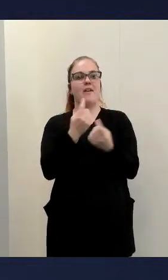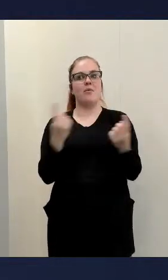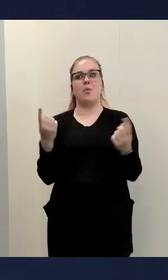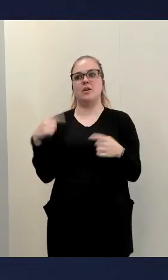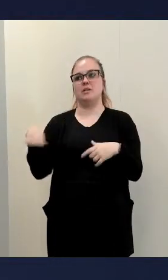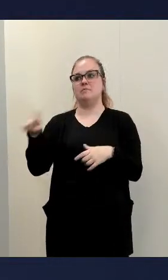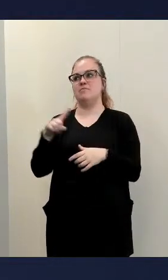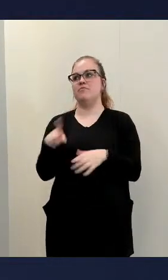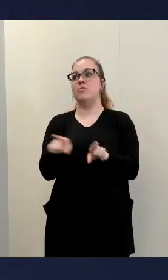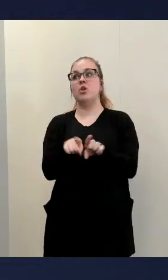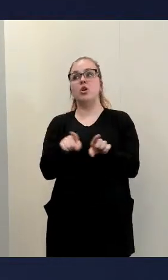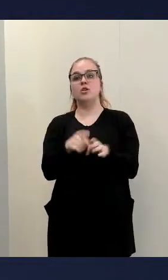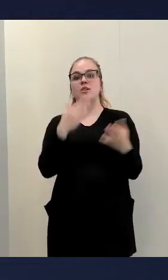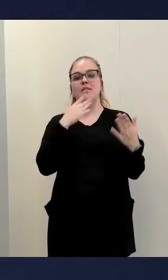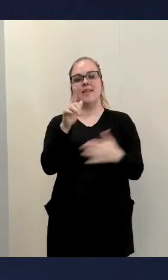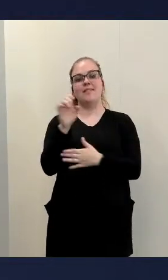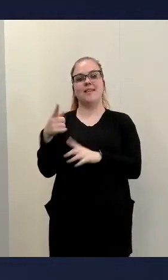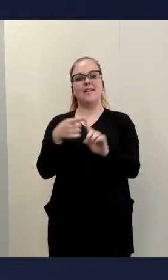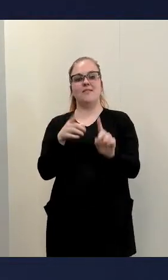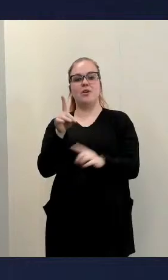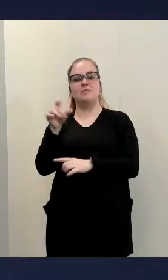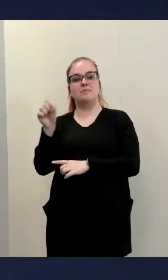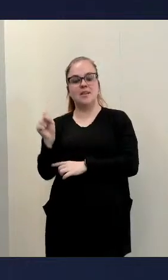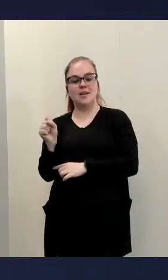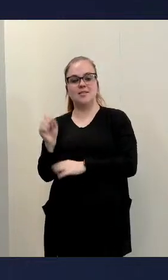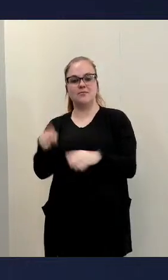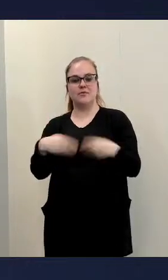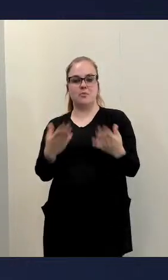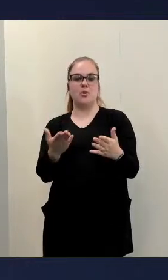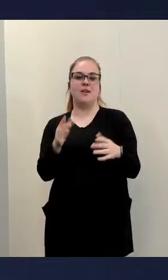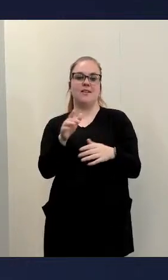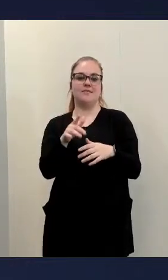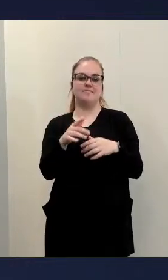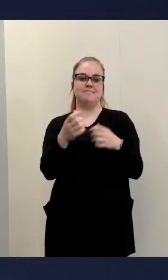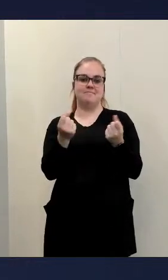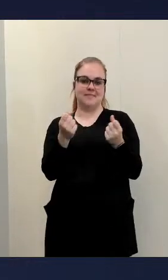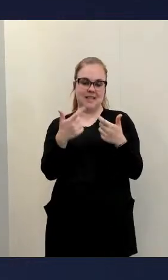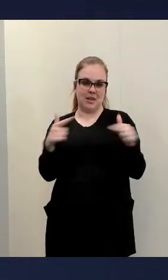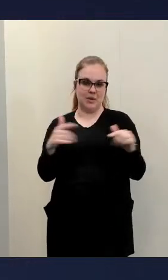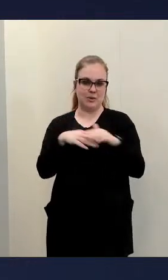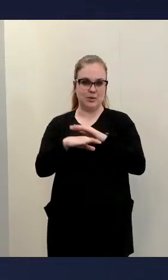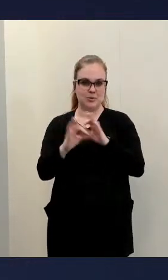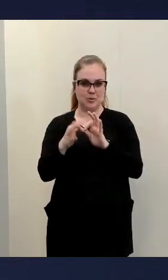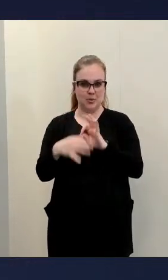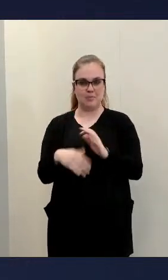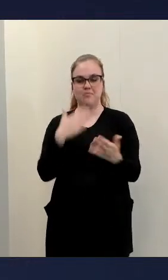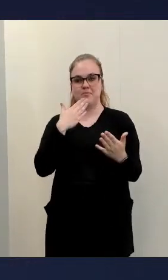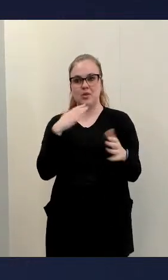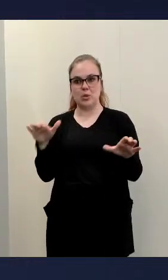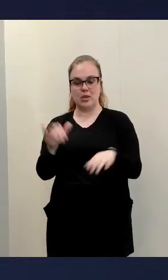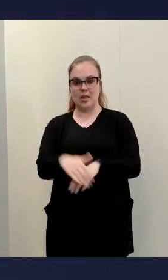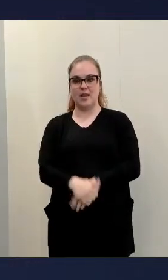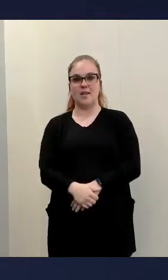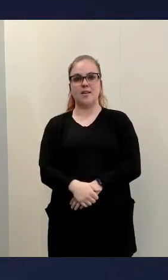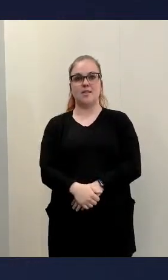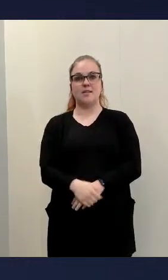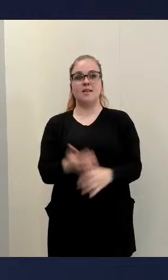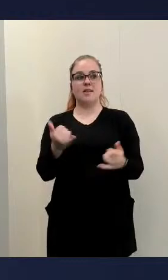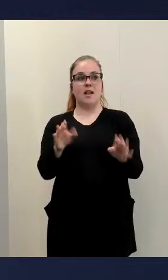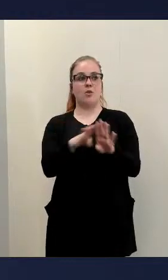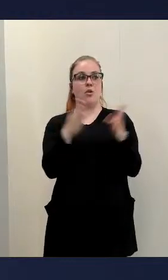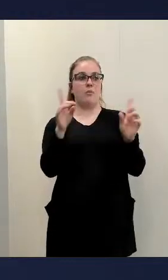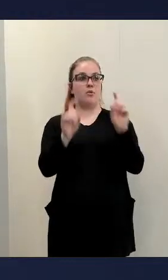them. I also want to thank Lee from Deaf Access Services for providing us the American Sign Language today. Thank you for doing that. And with that, I'll open